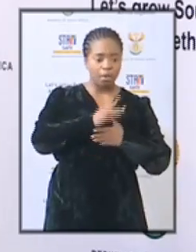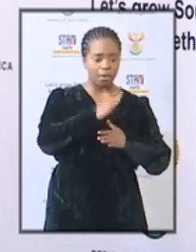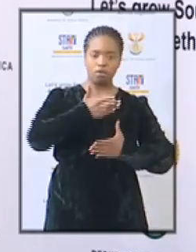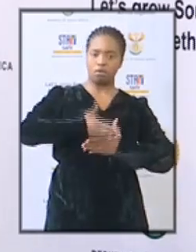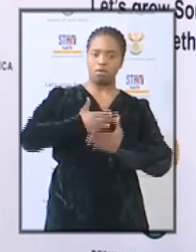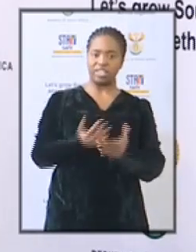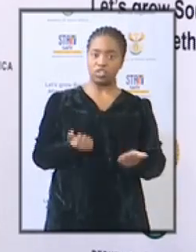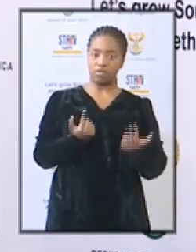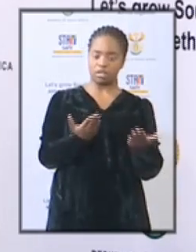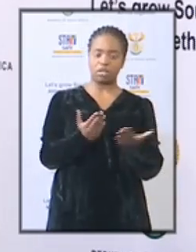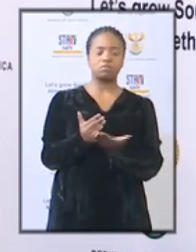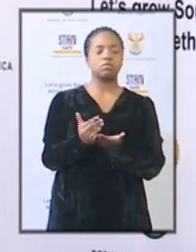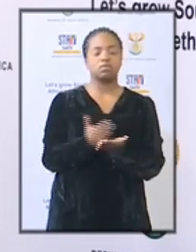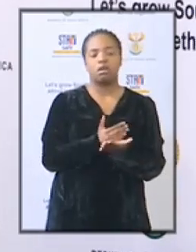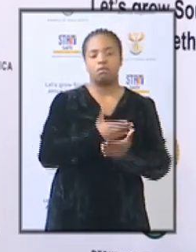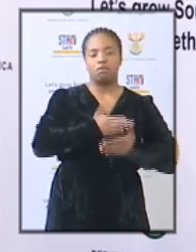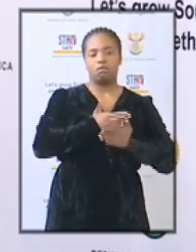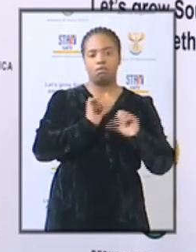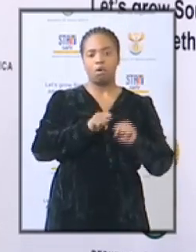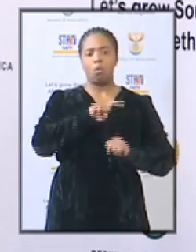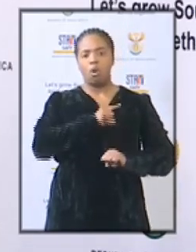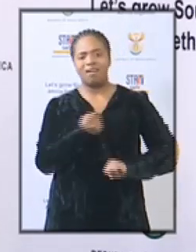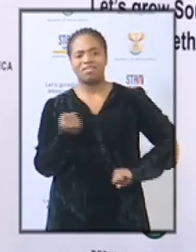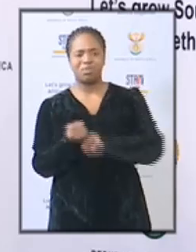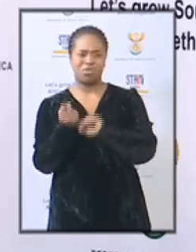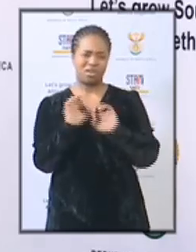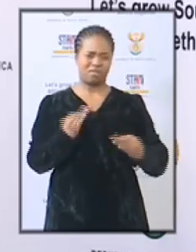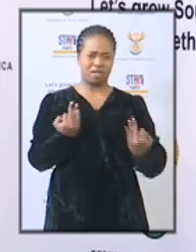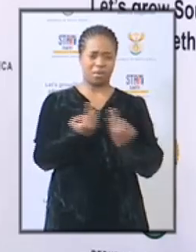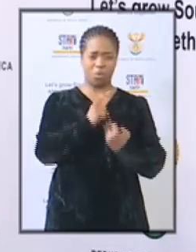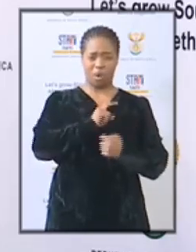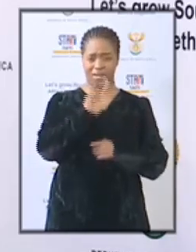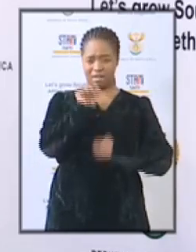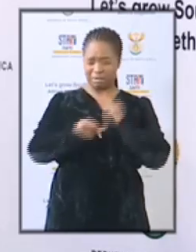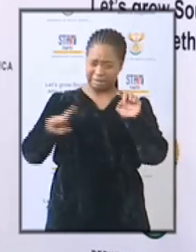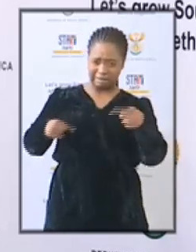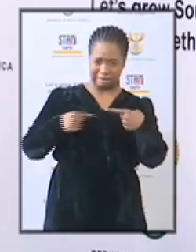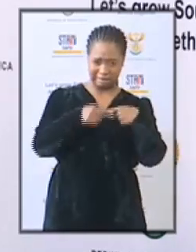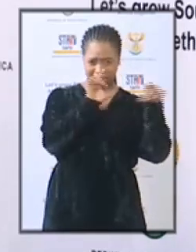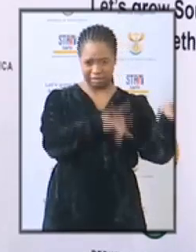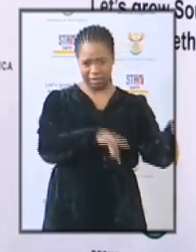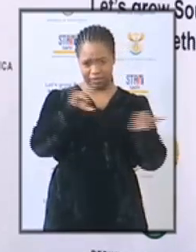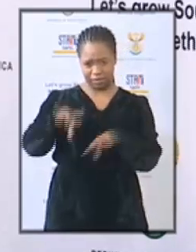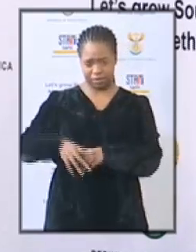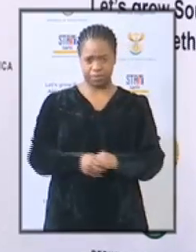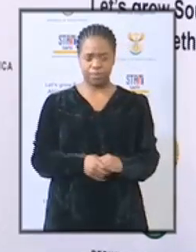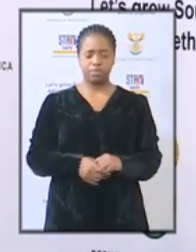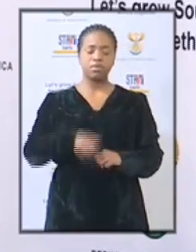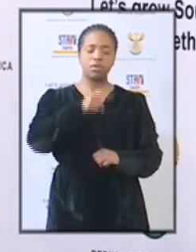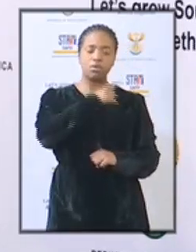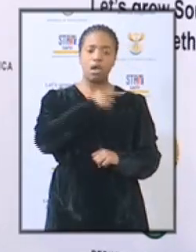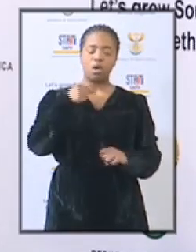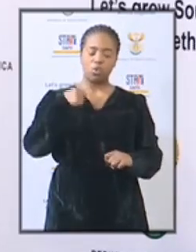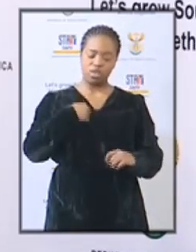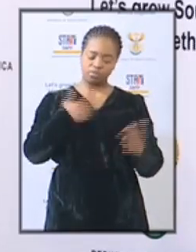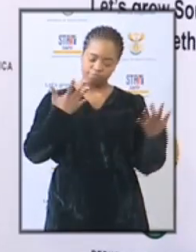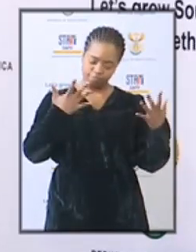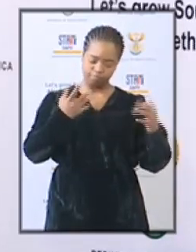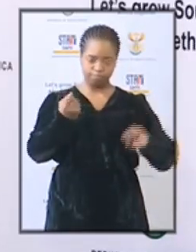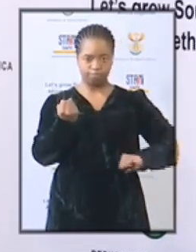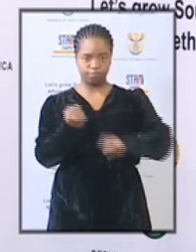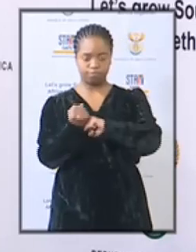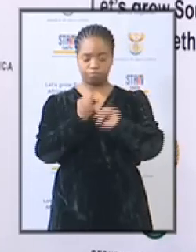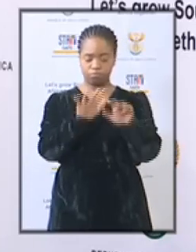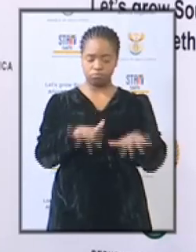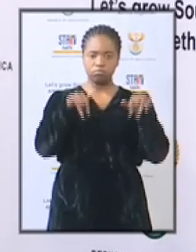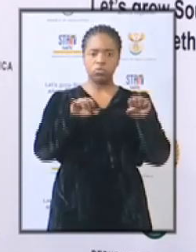the many livelihoods that facing difficulties during this pandemic. We therefore welcome the decision by Cabinet to